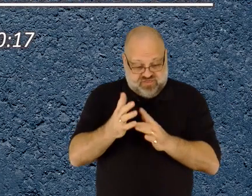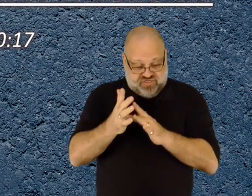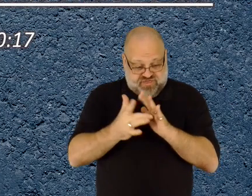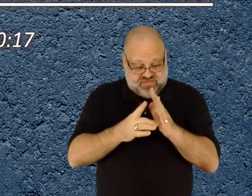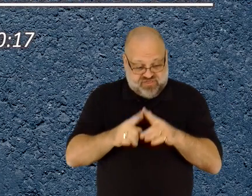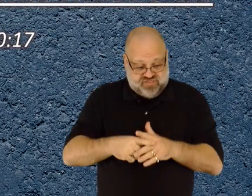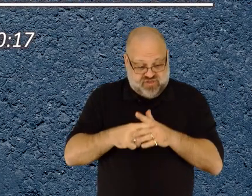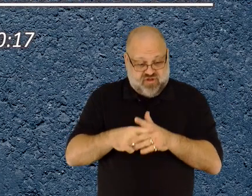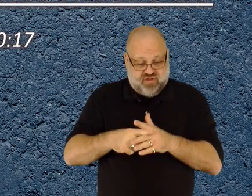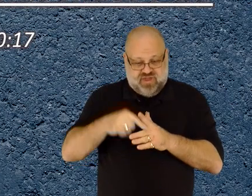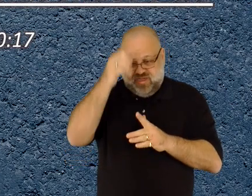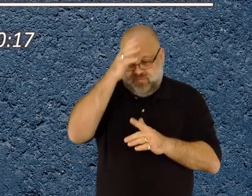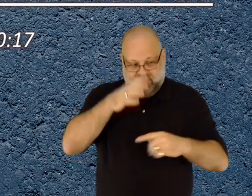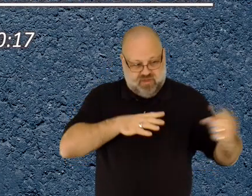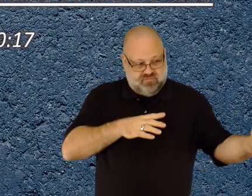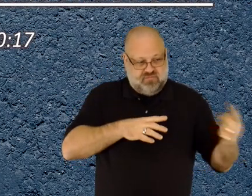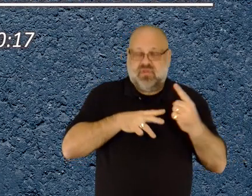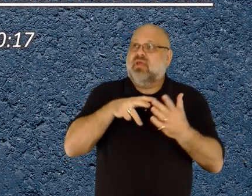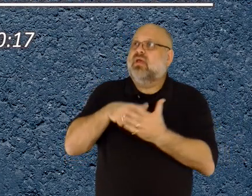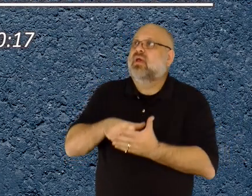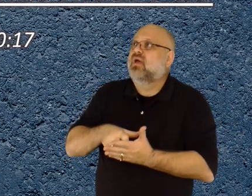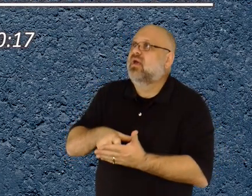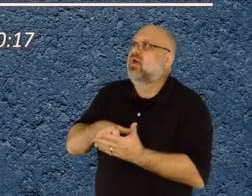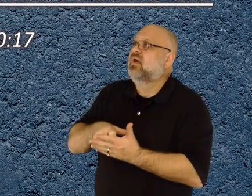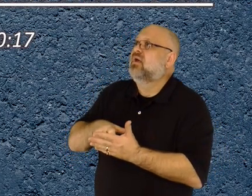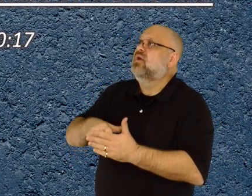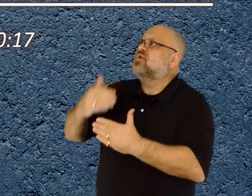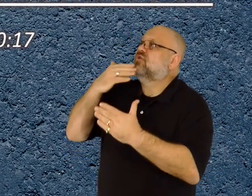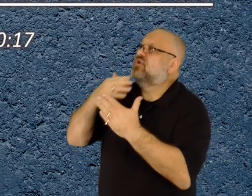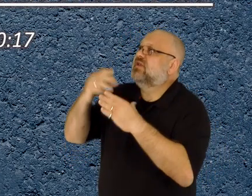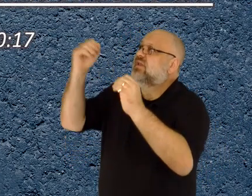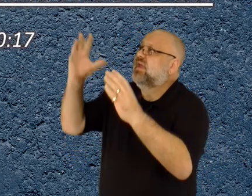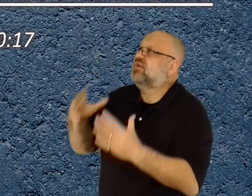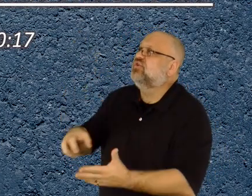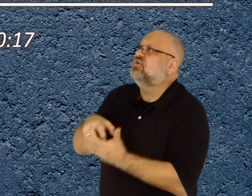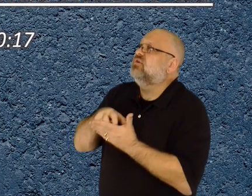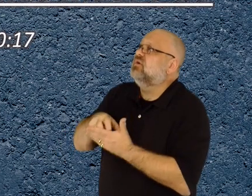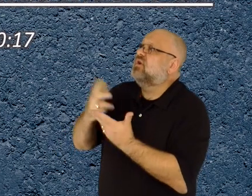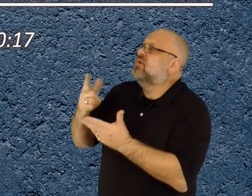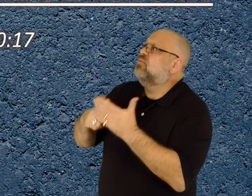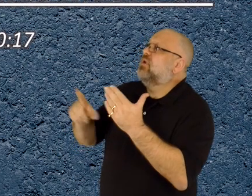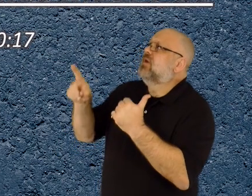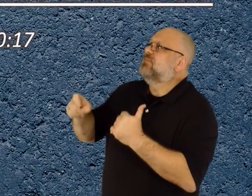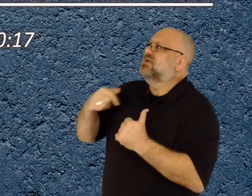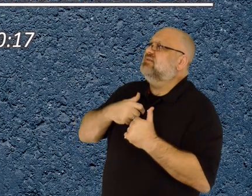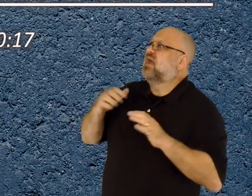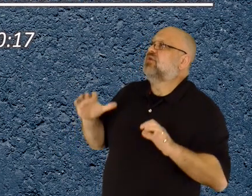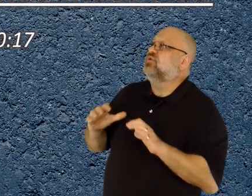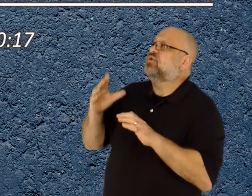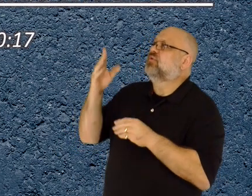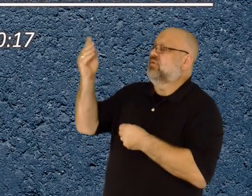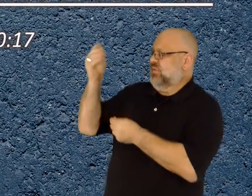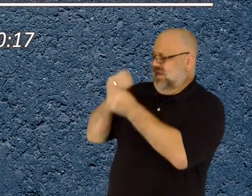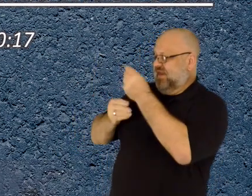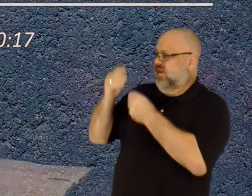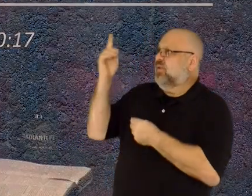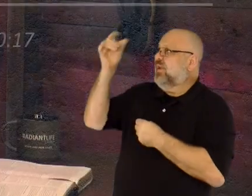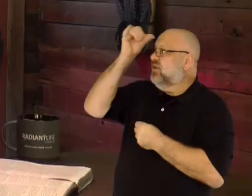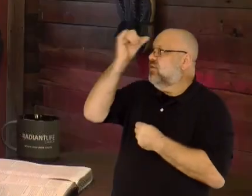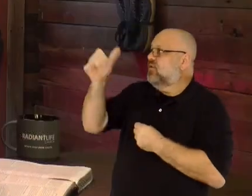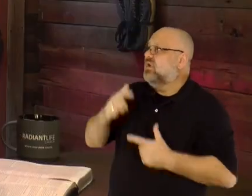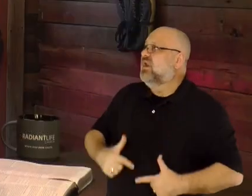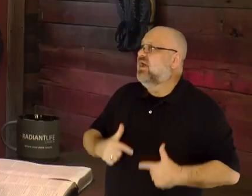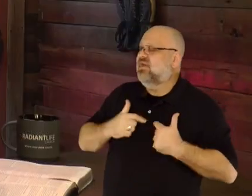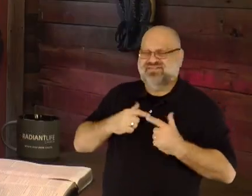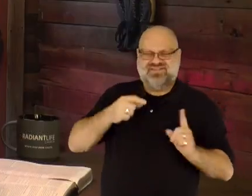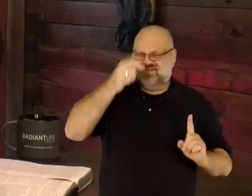up to him and fell on his knees before him. 'Good teacher,' he asked, 'what must I do to inherit eternal life?'" This